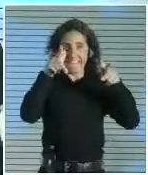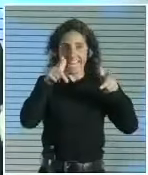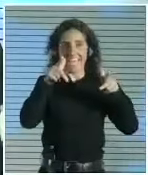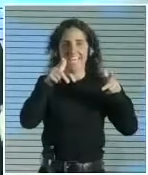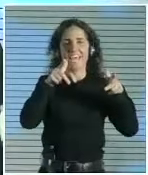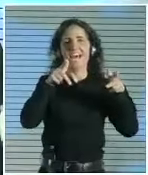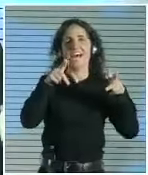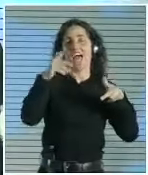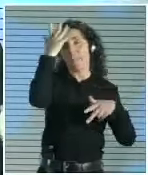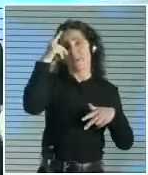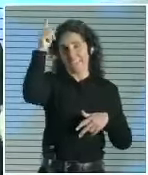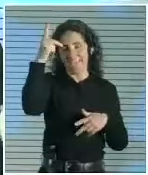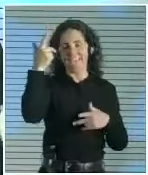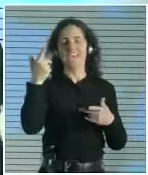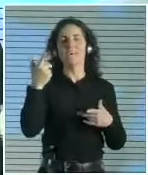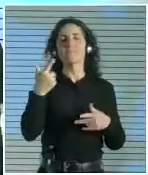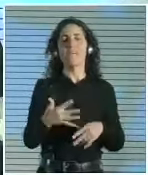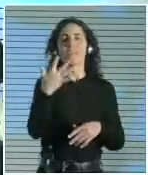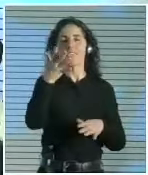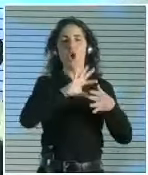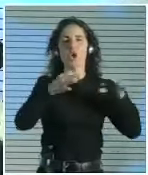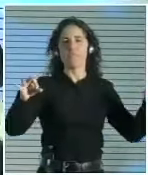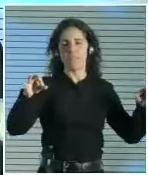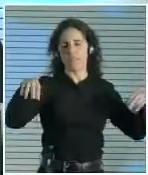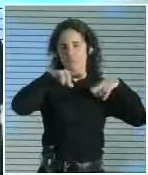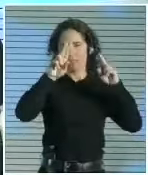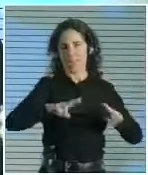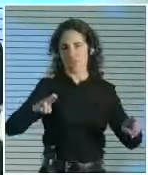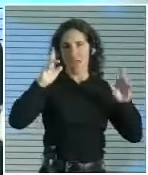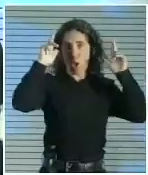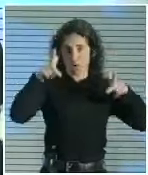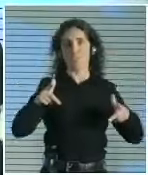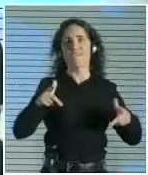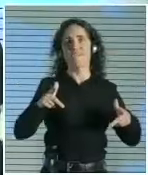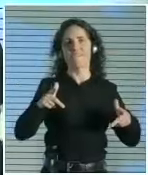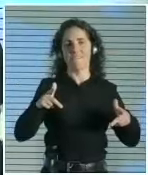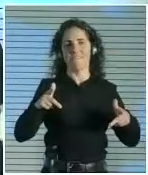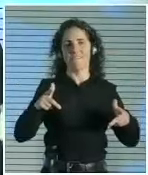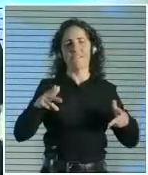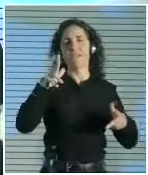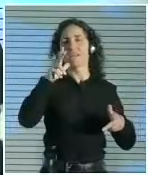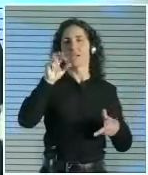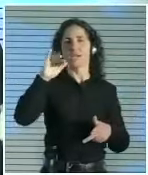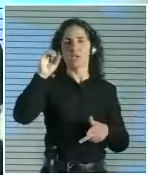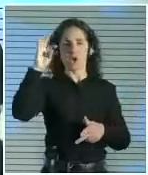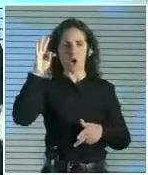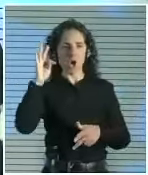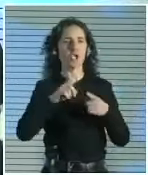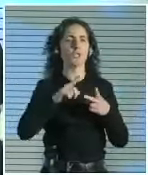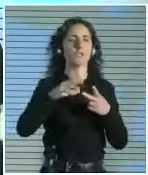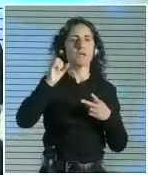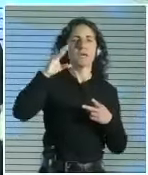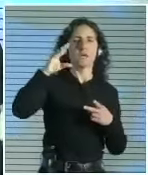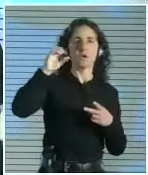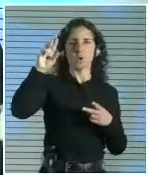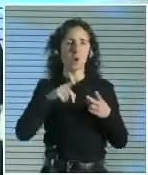large multinational hotel brands, Hilton, Hyatt, Marriott, IHG, and Accor. And we started to discuss what does it look like to address food